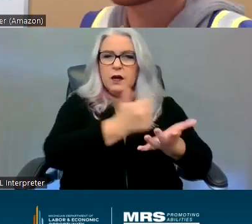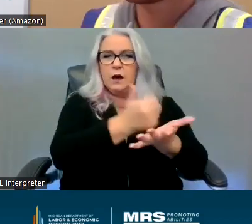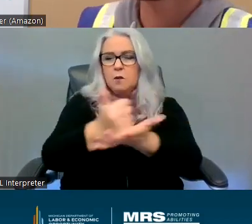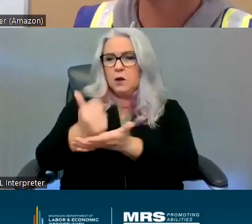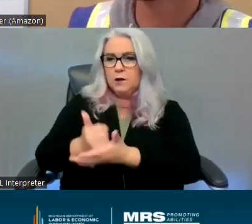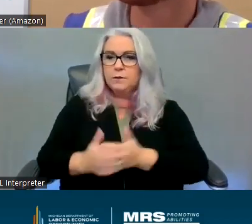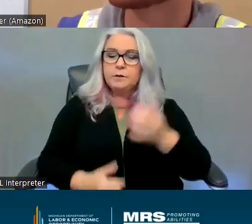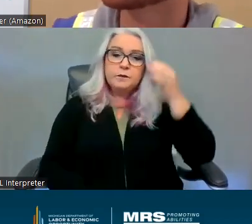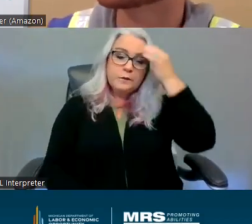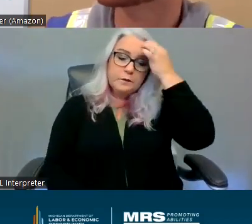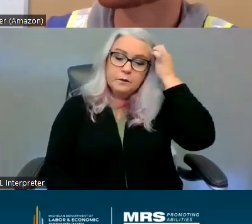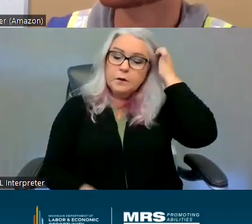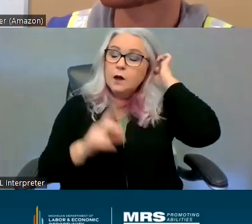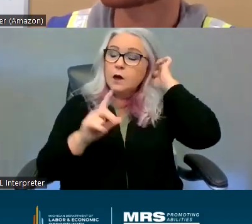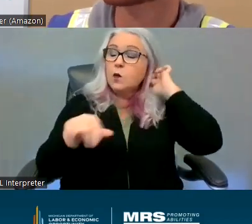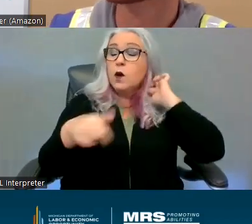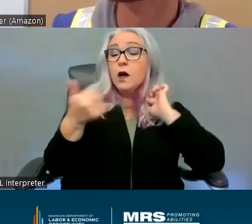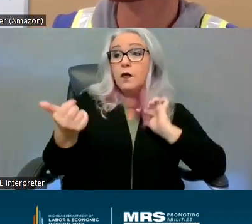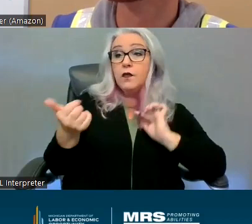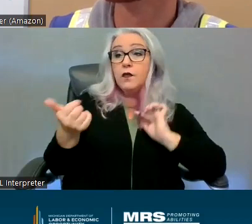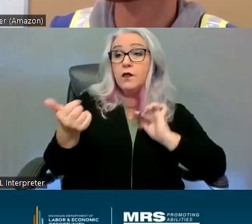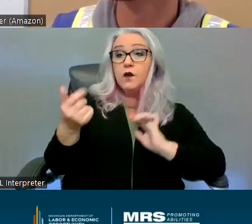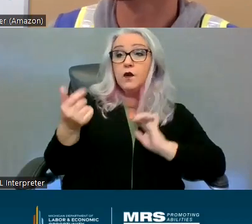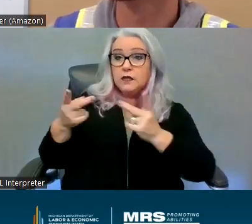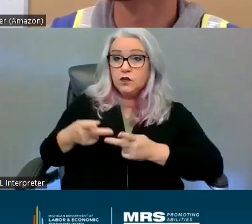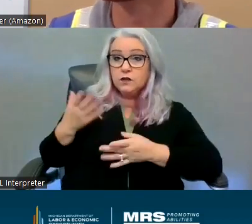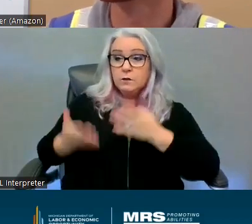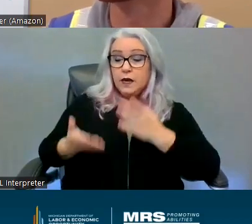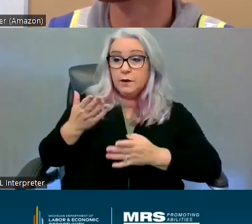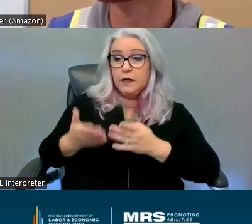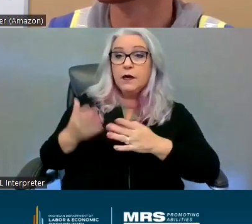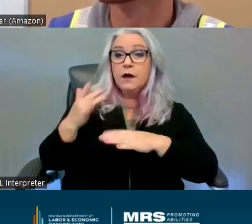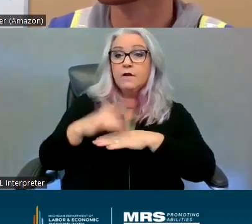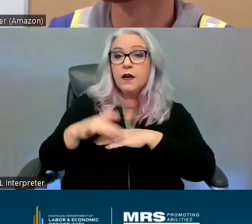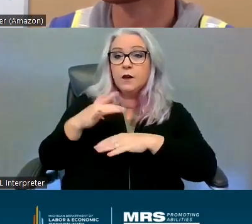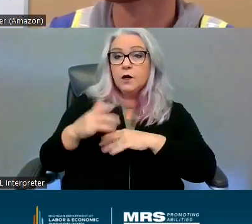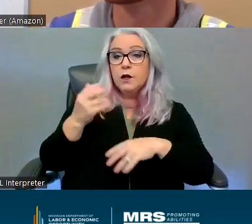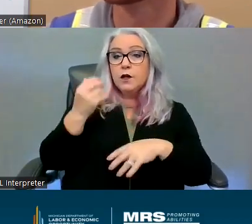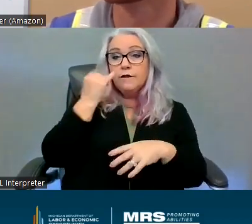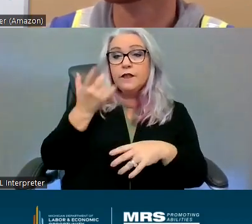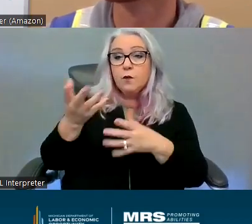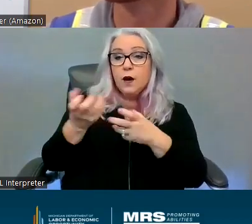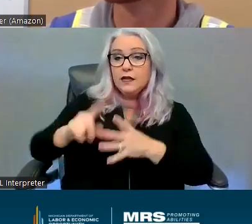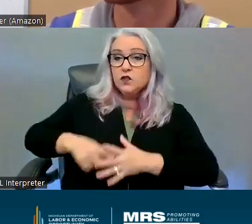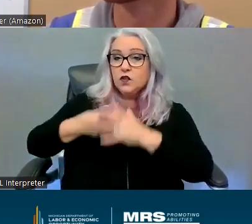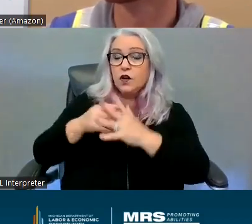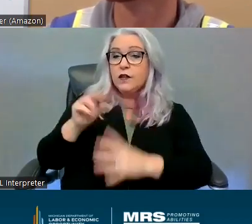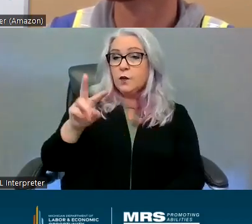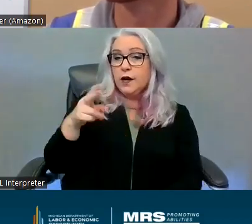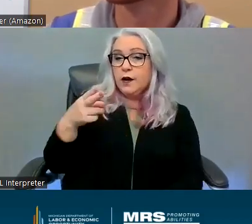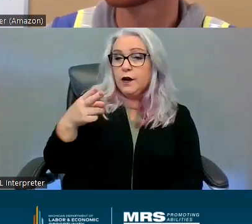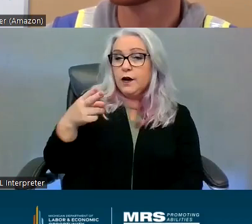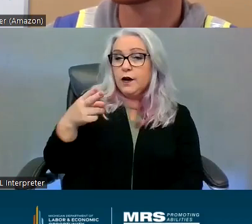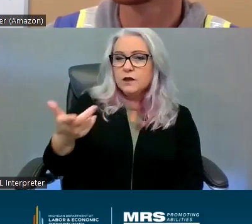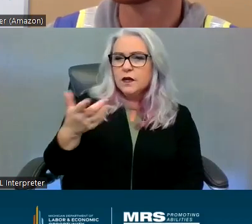question. What other positions might be available if a person wants to like start in a warehouse? And you answered the second half of that, how old do you have to